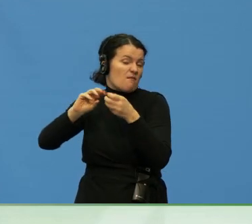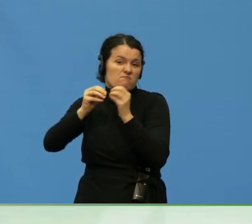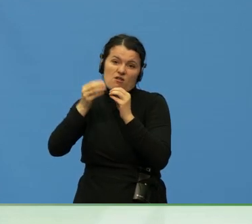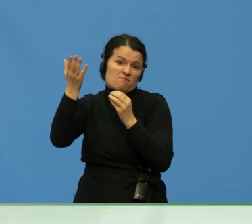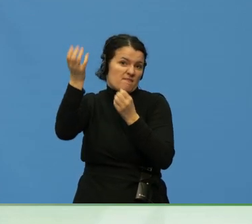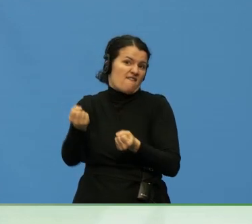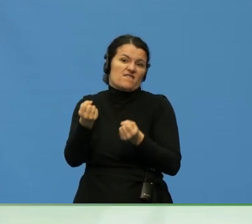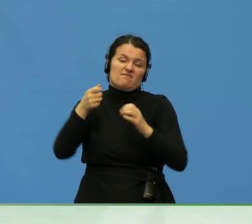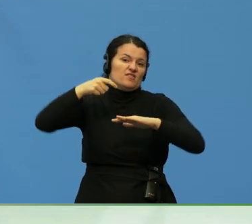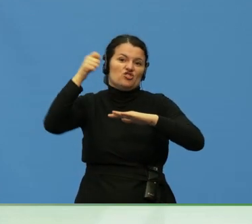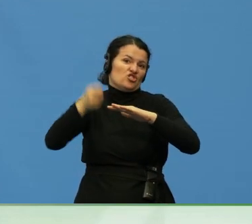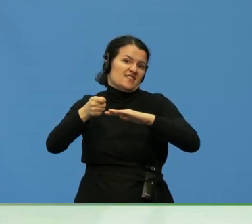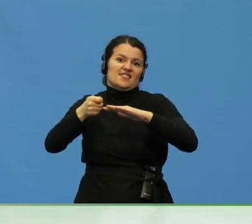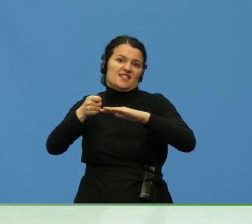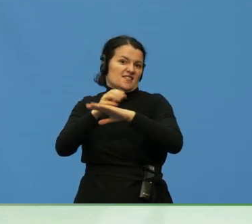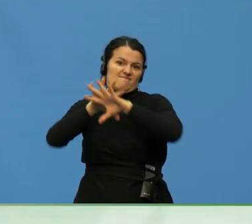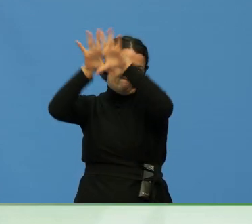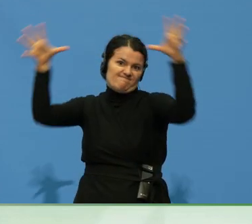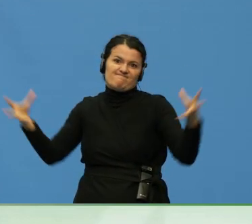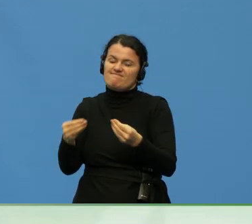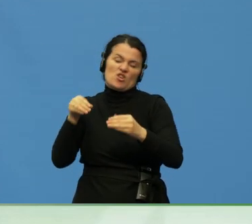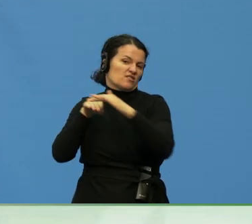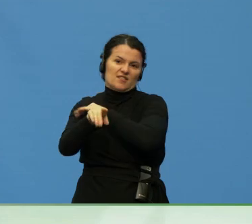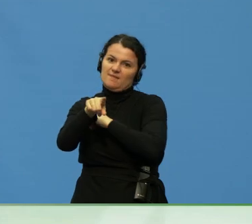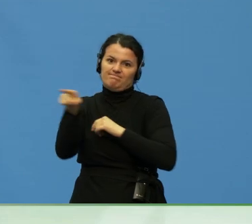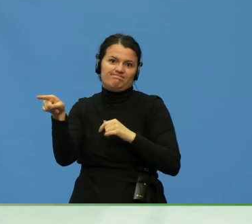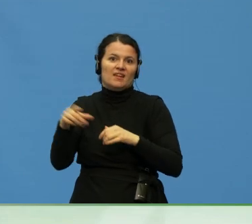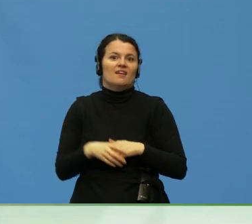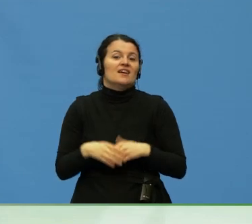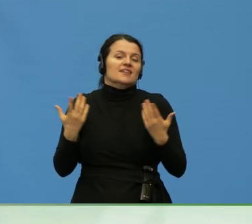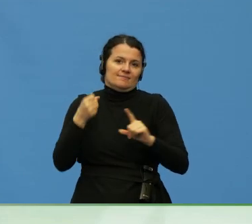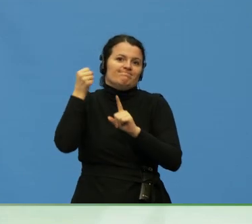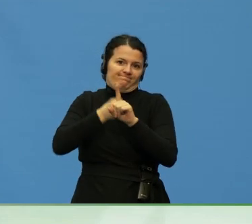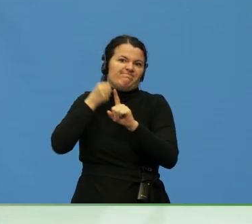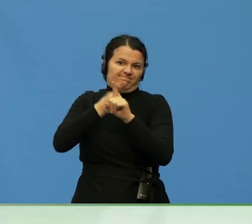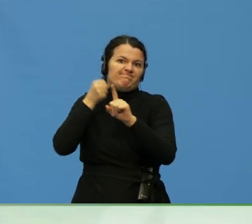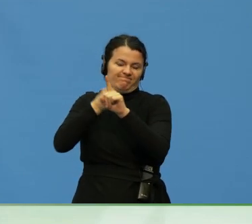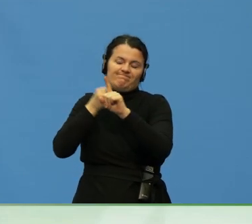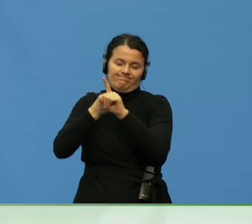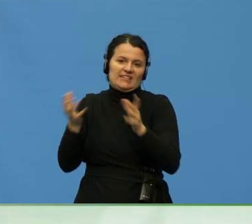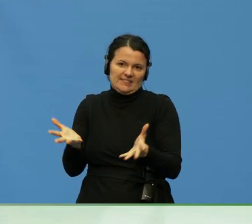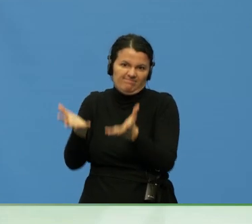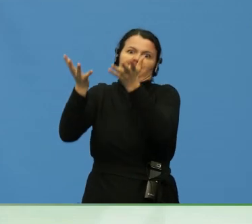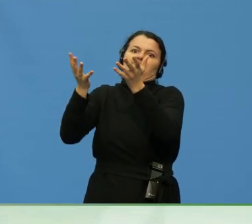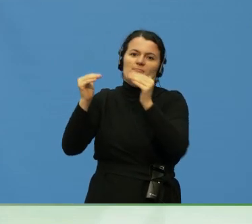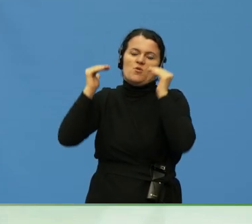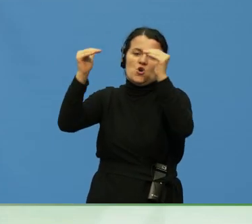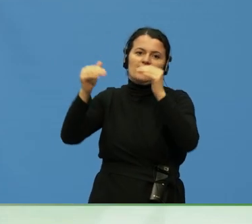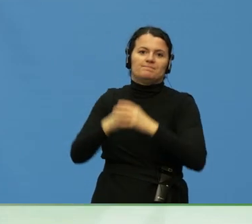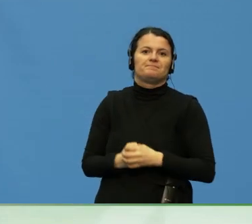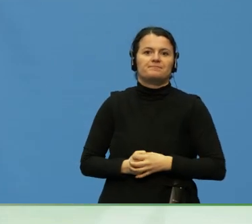That, for me, that would be a focus of advocacy efforts. Thank you so much, Oliver.